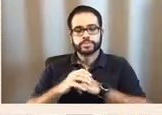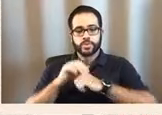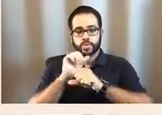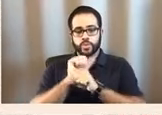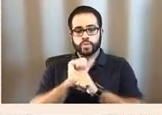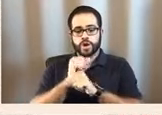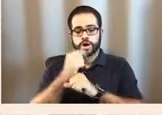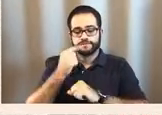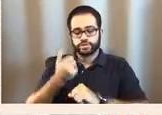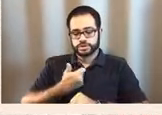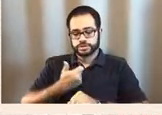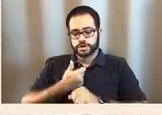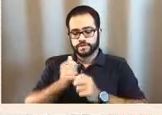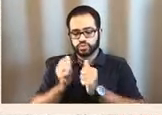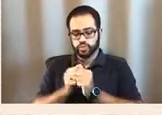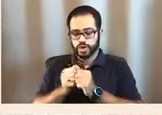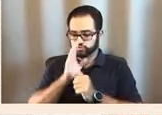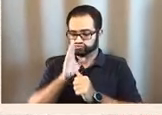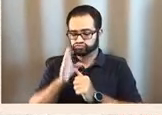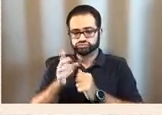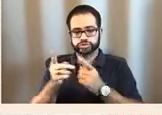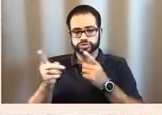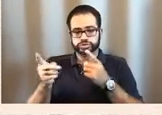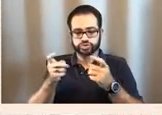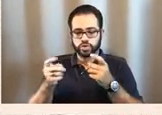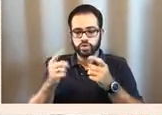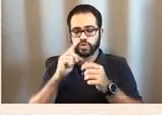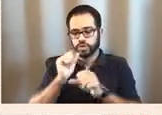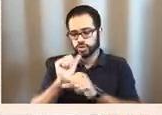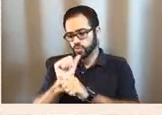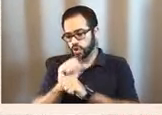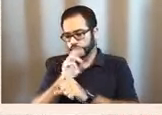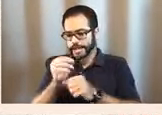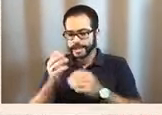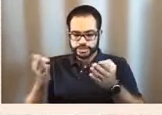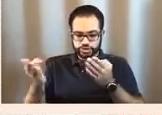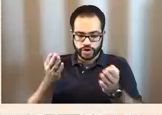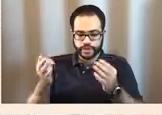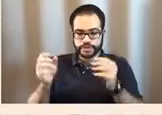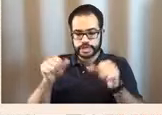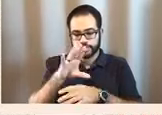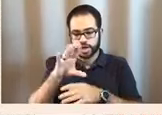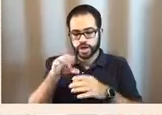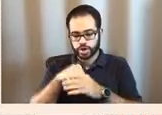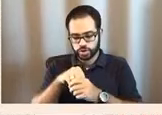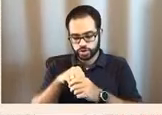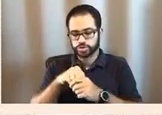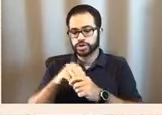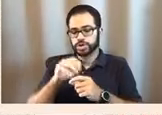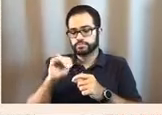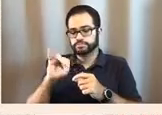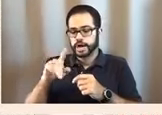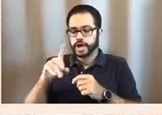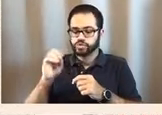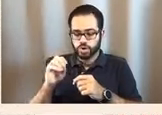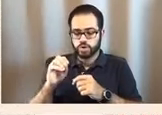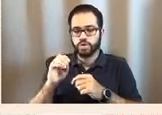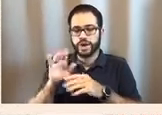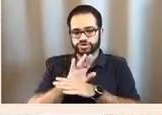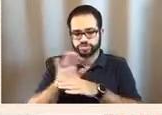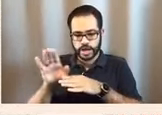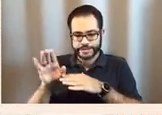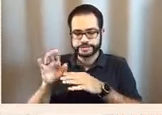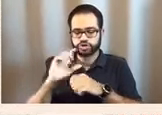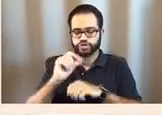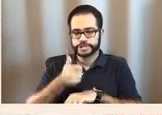direct control over work and services undertaken and can be included micro-enterprise arrangements. Those would